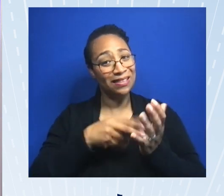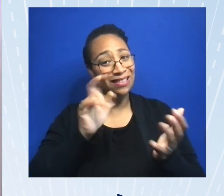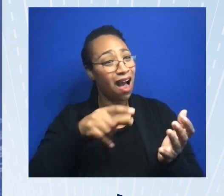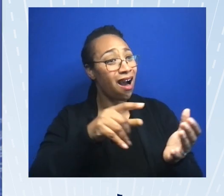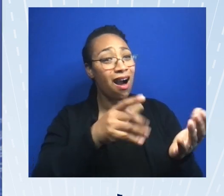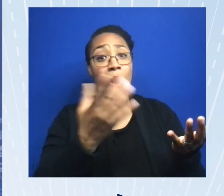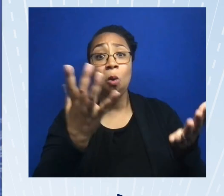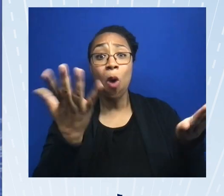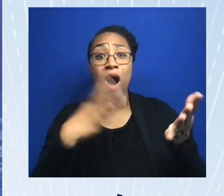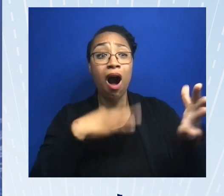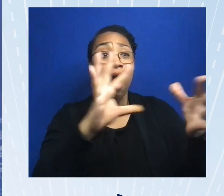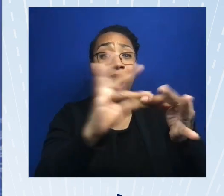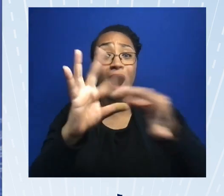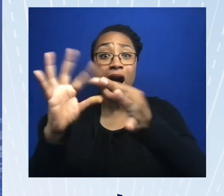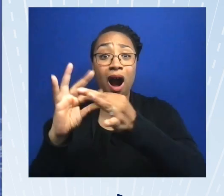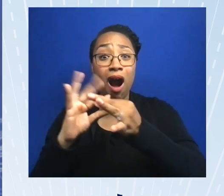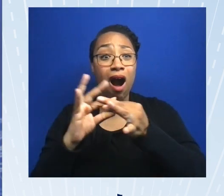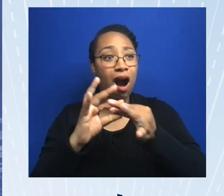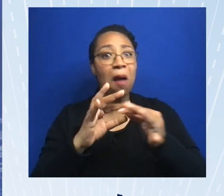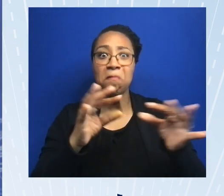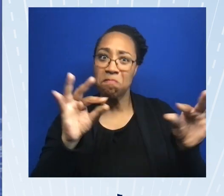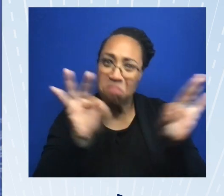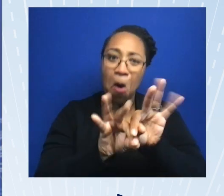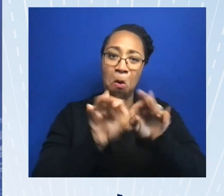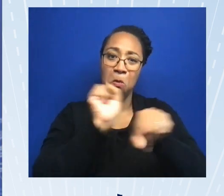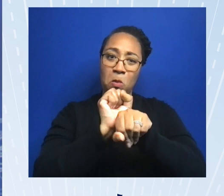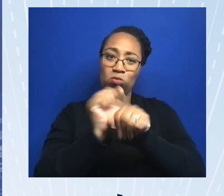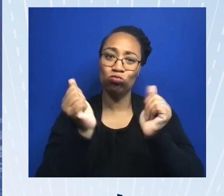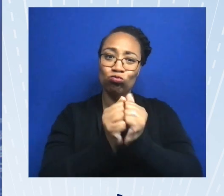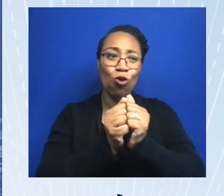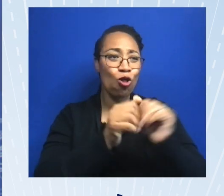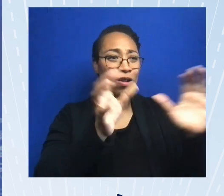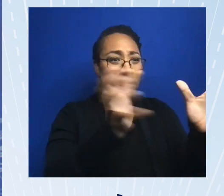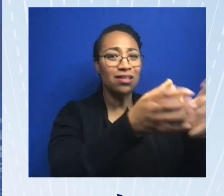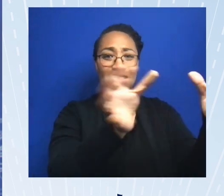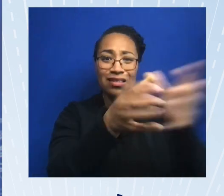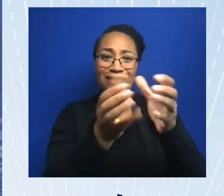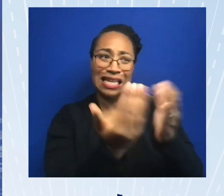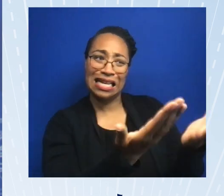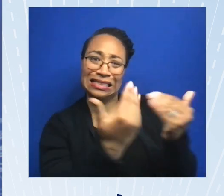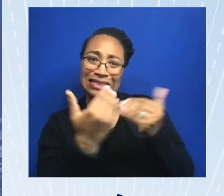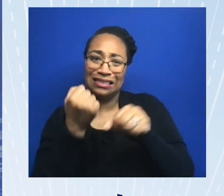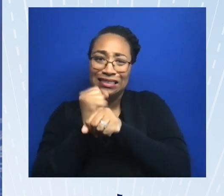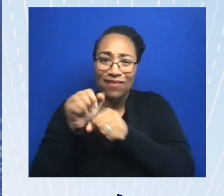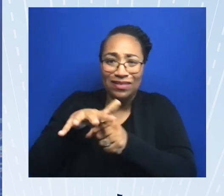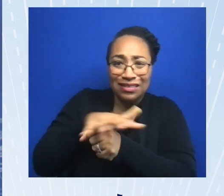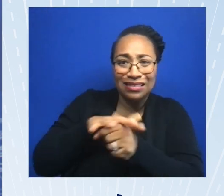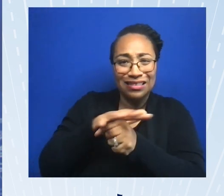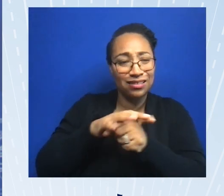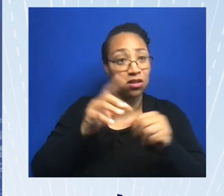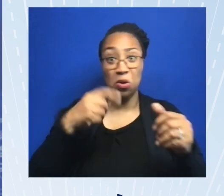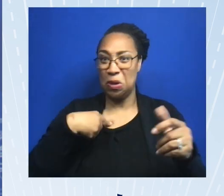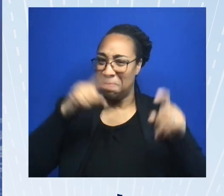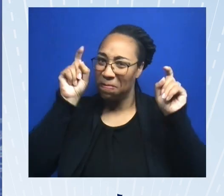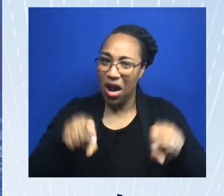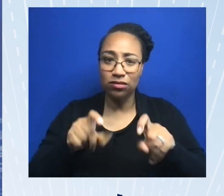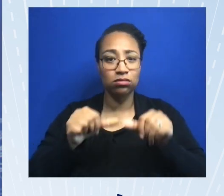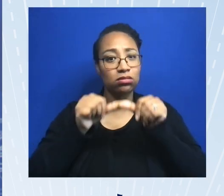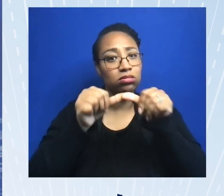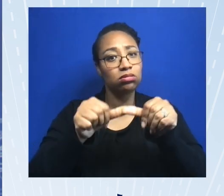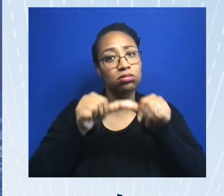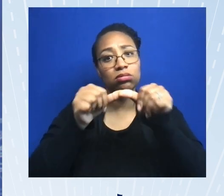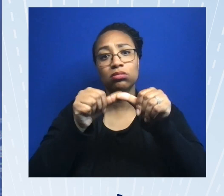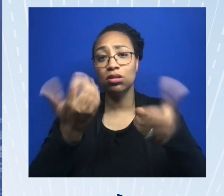advantage. To foster unity and partnerships, the White House will recognize leaders of outstanding projects in the